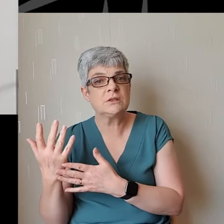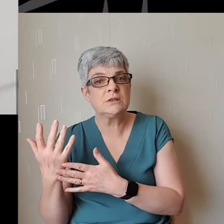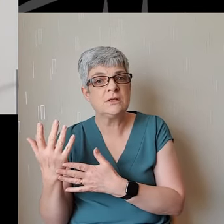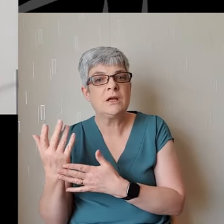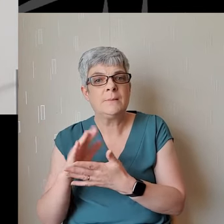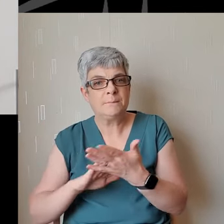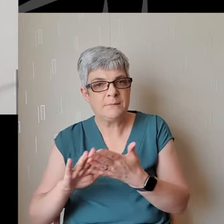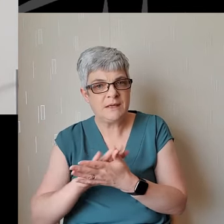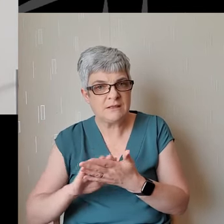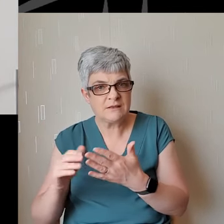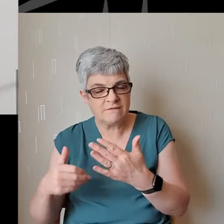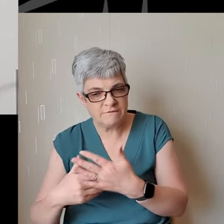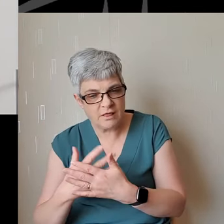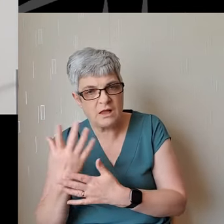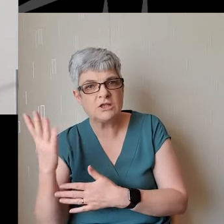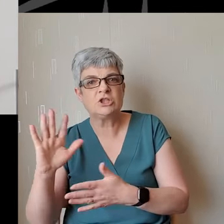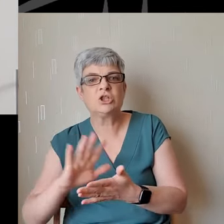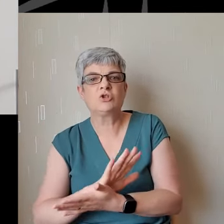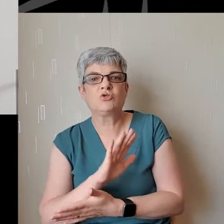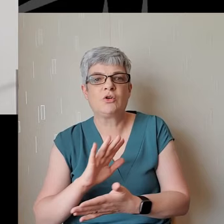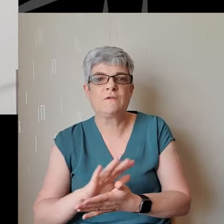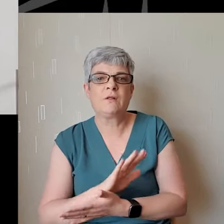means flourishing joyfully.